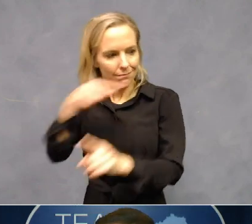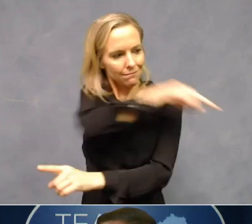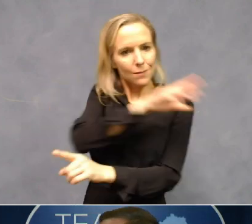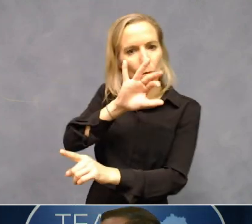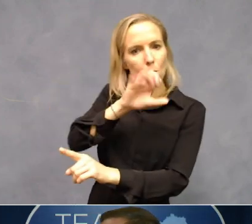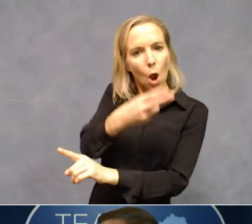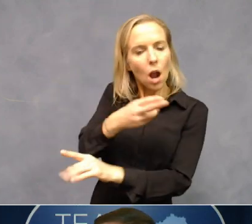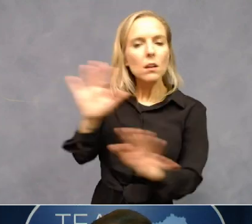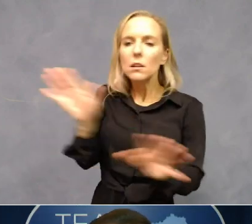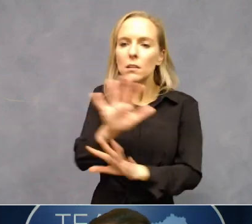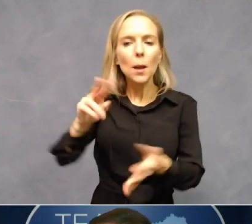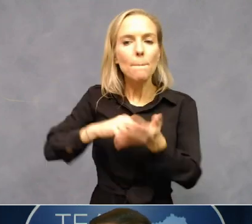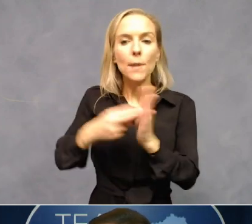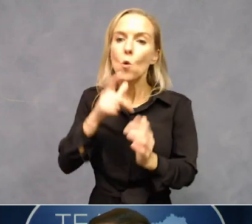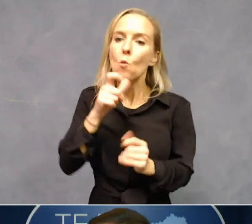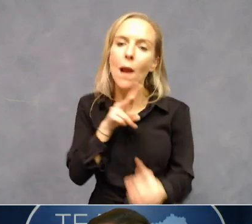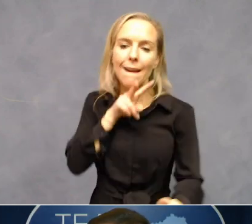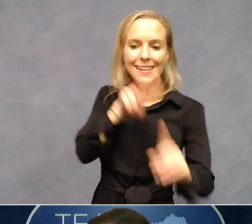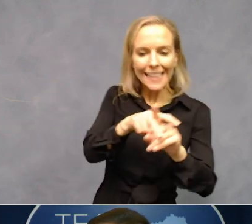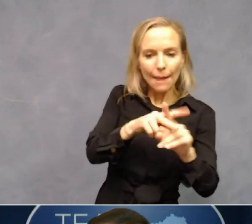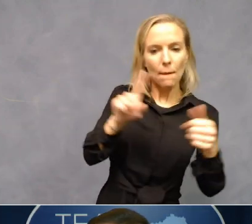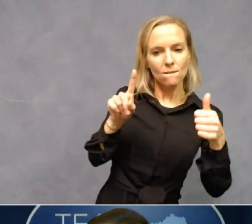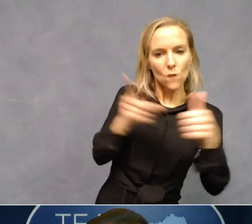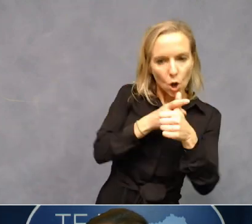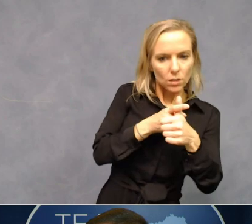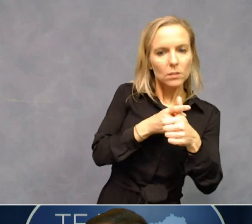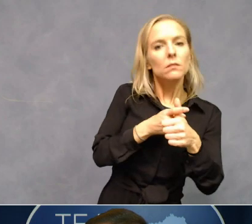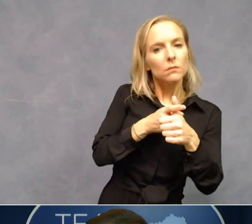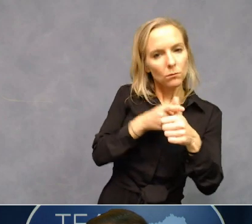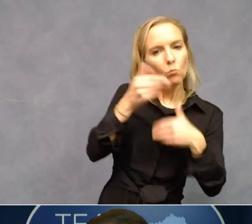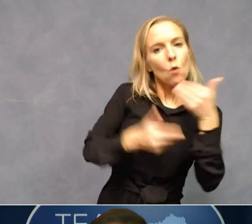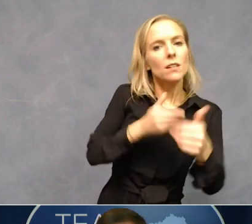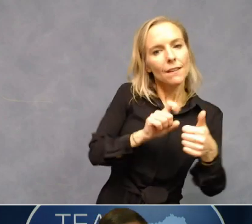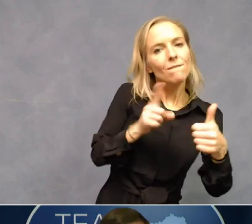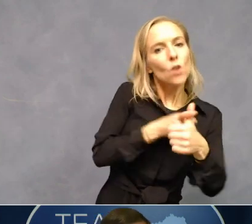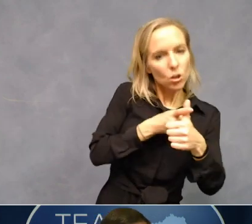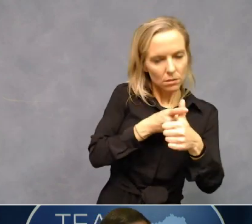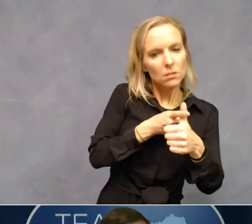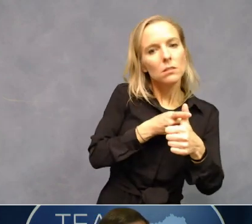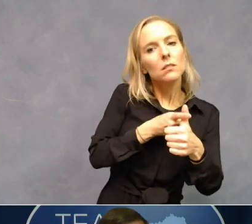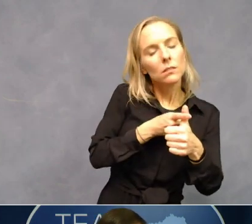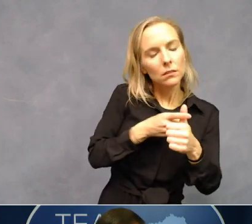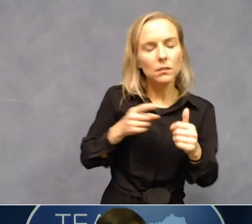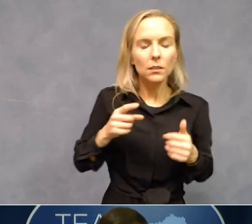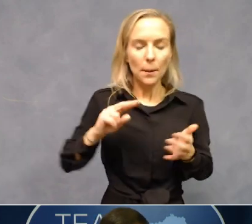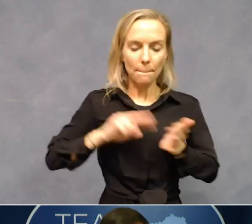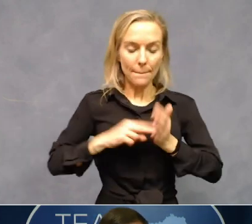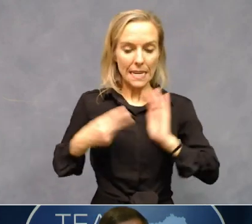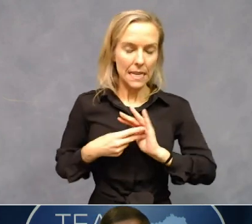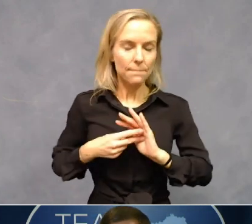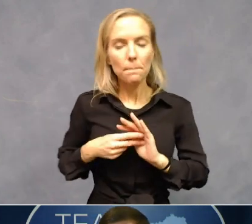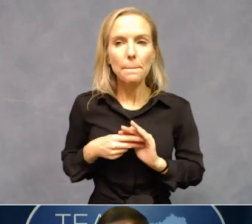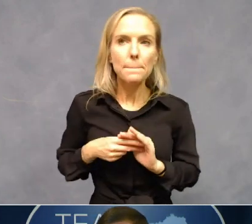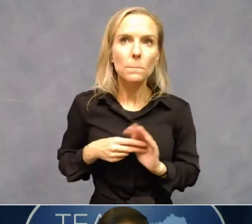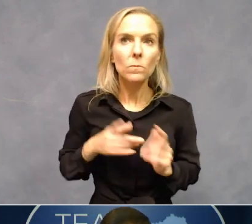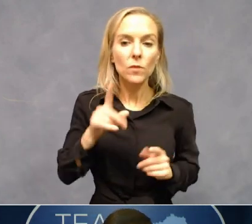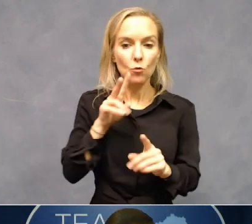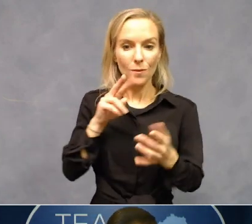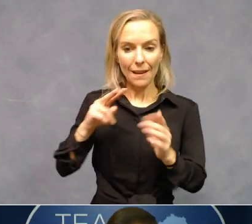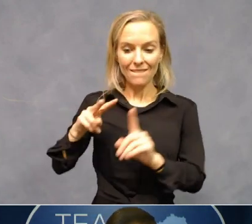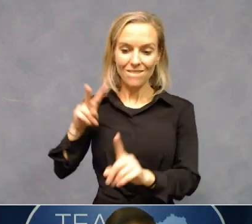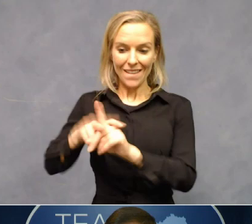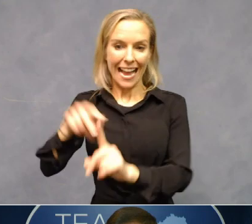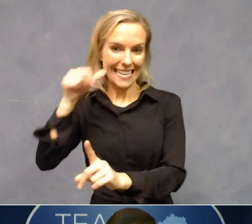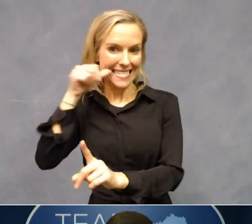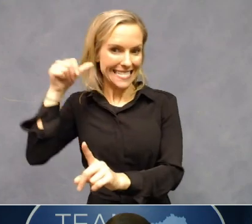first and make sure we get through them. That means that somebody who filed yesterday but claims